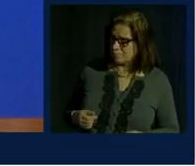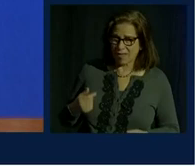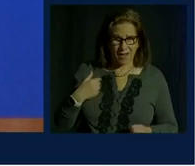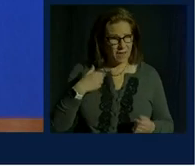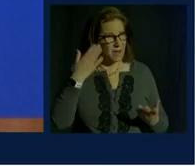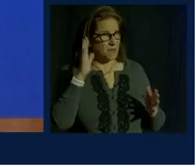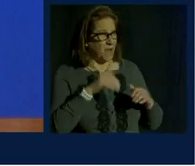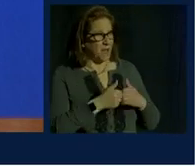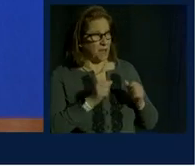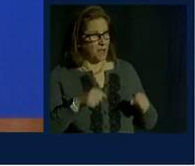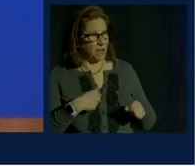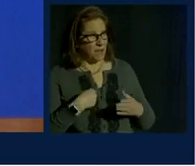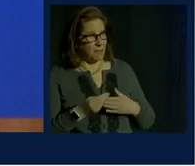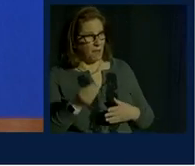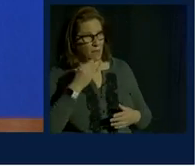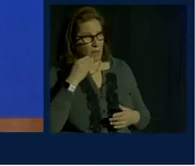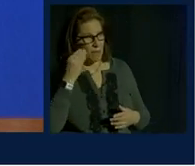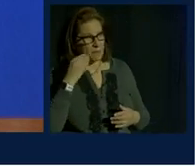important.